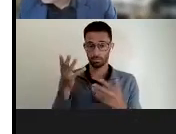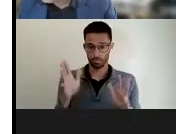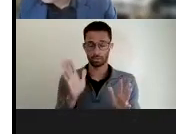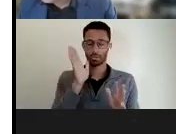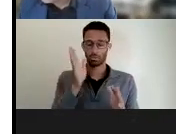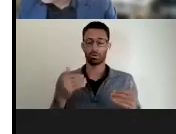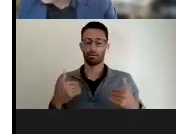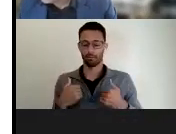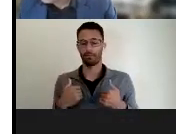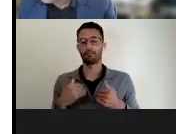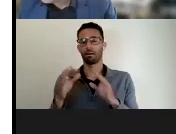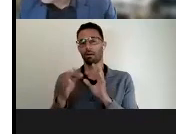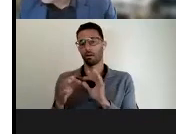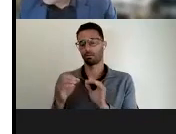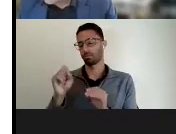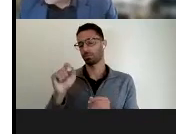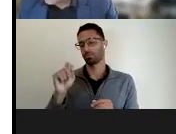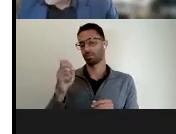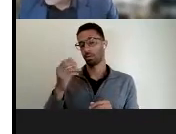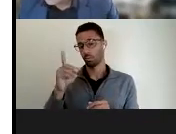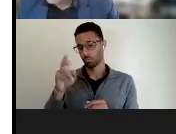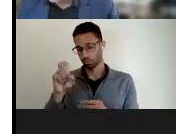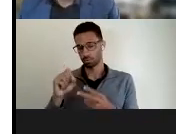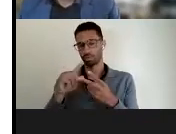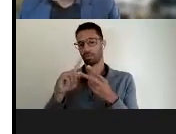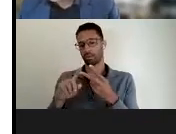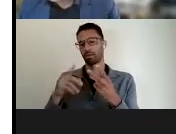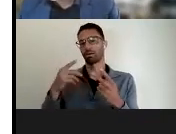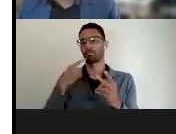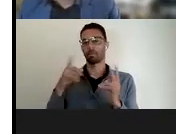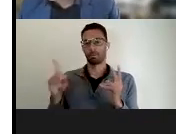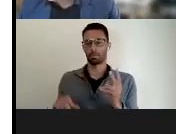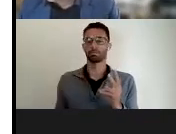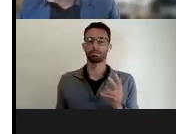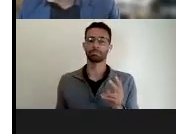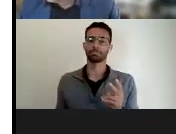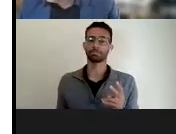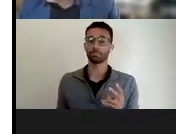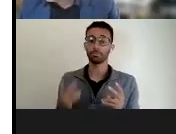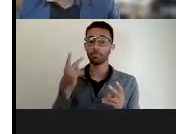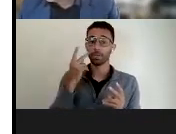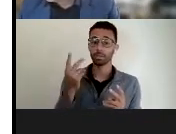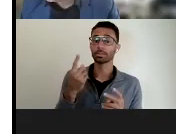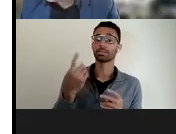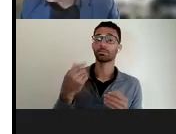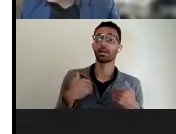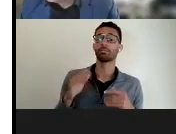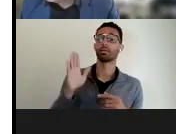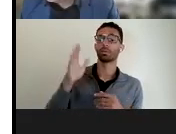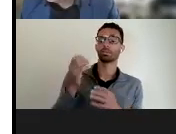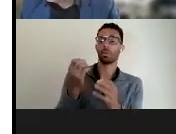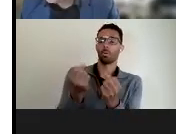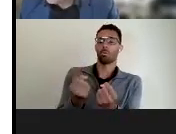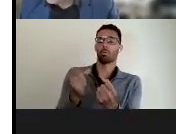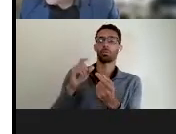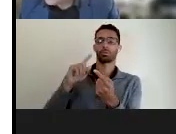stakeholder comment and then public comment. So I'm going to ask, I see somebody has a question. We're just going to hold the questions till after